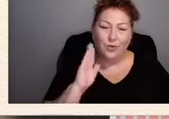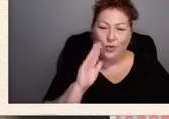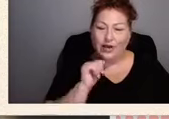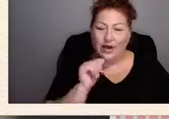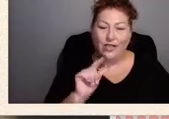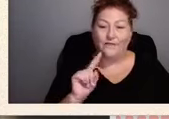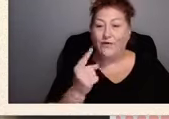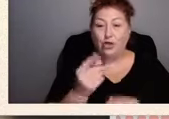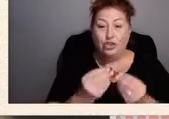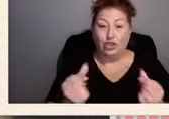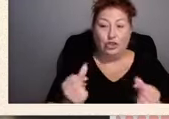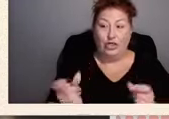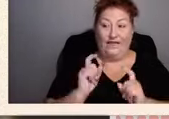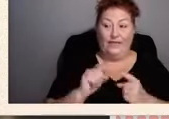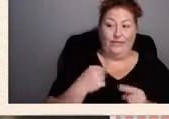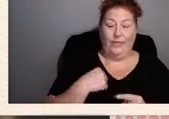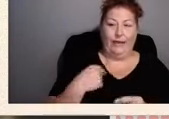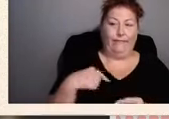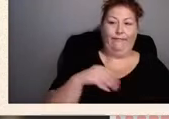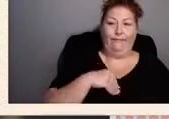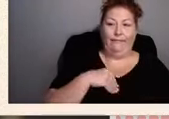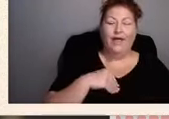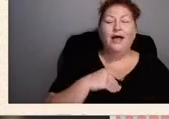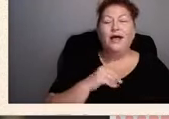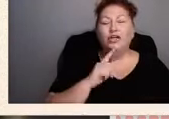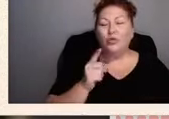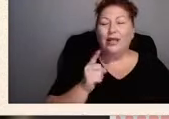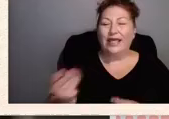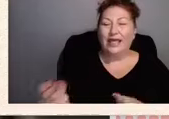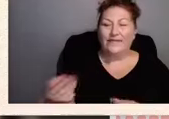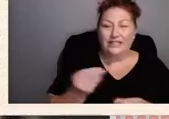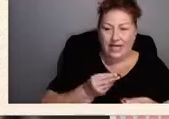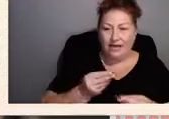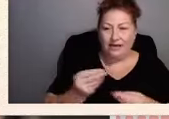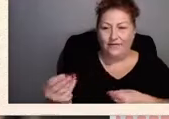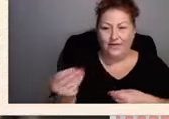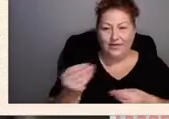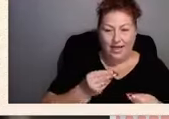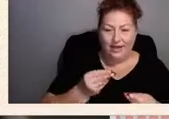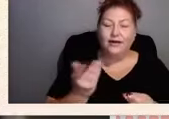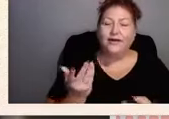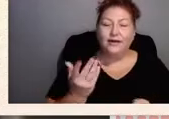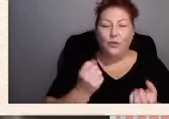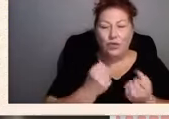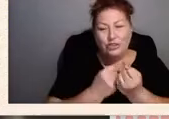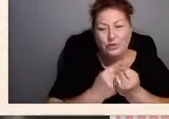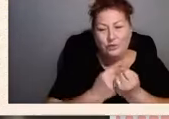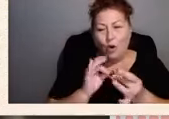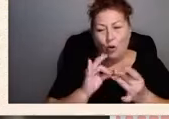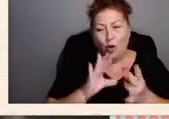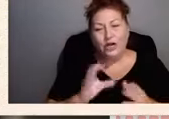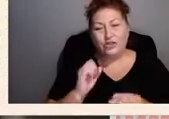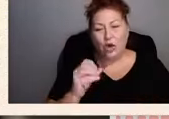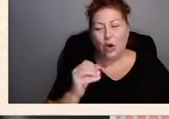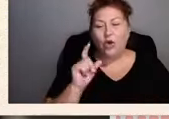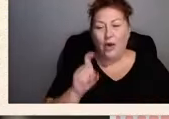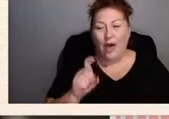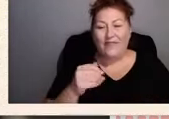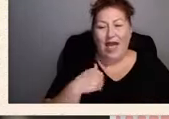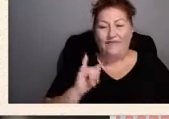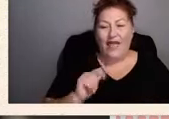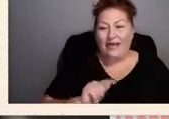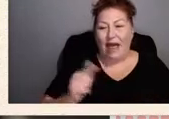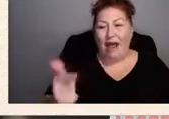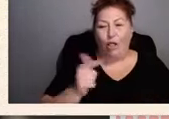me, and it is give and take with support coordinators. So there is a dialogue that has to happen when